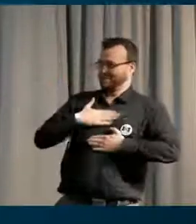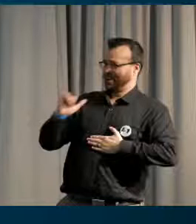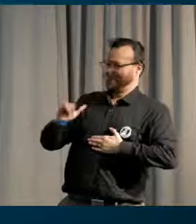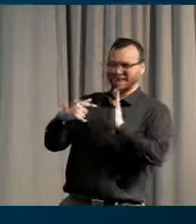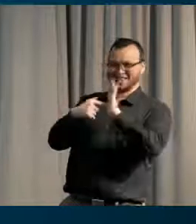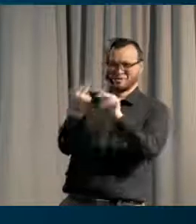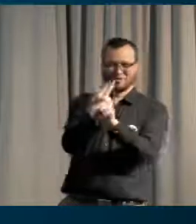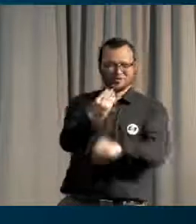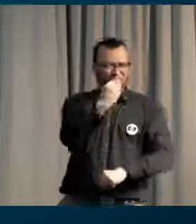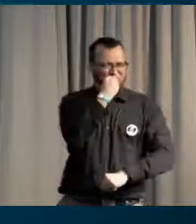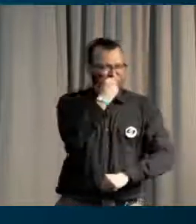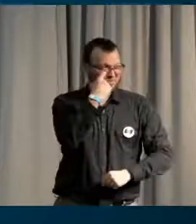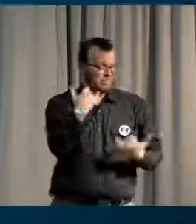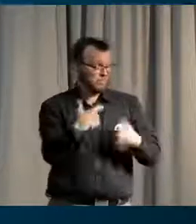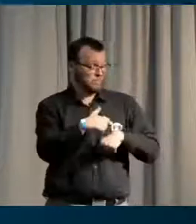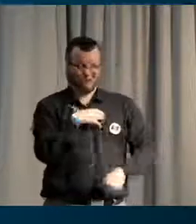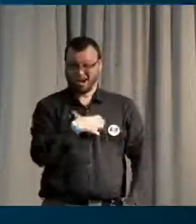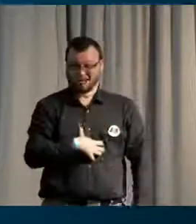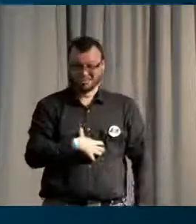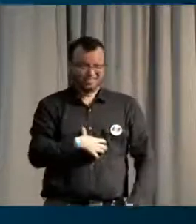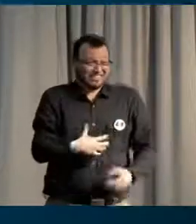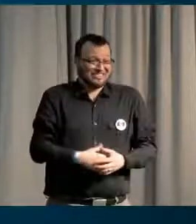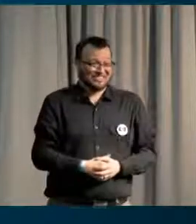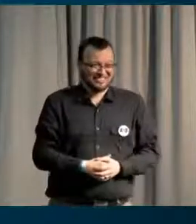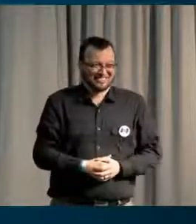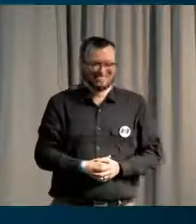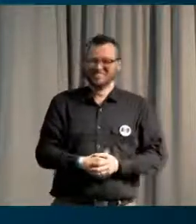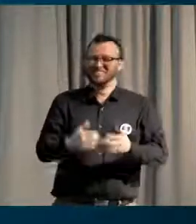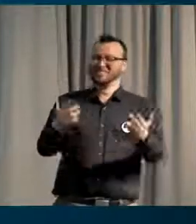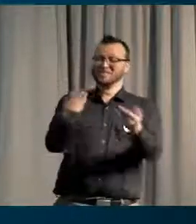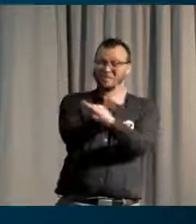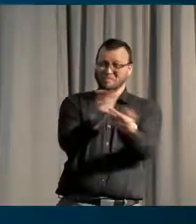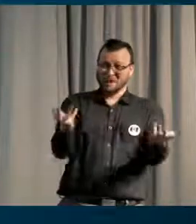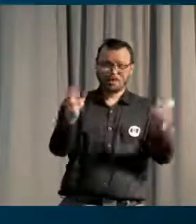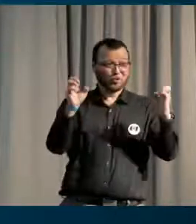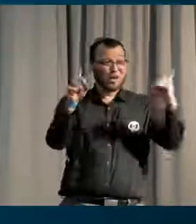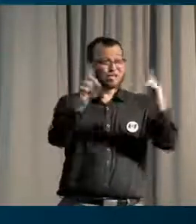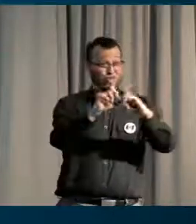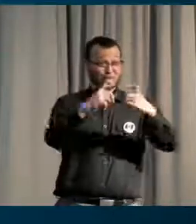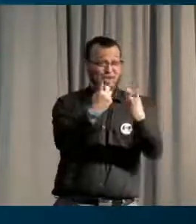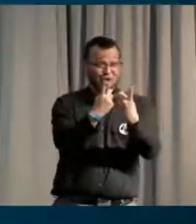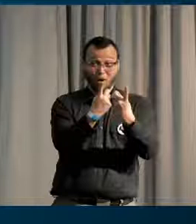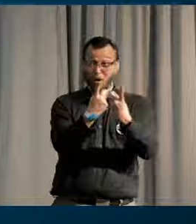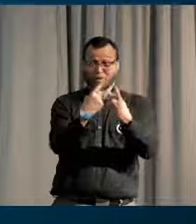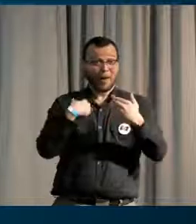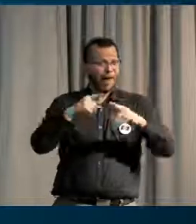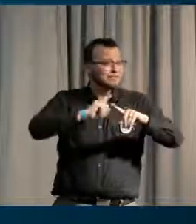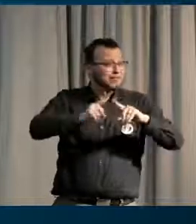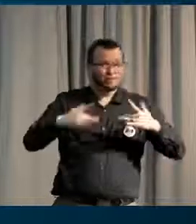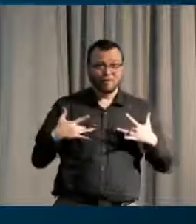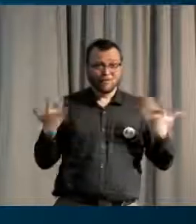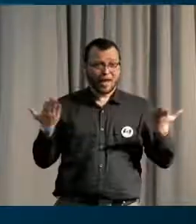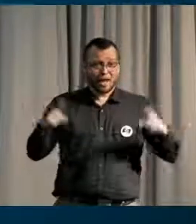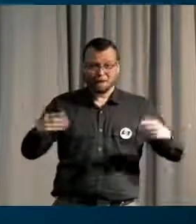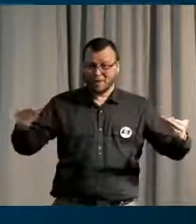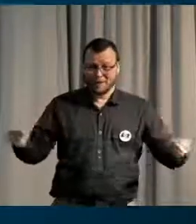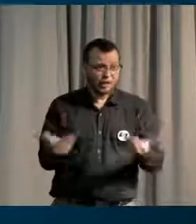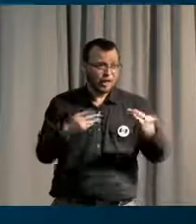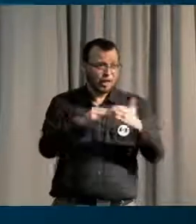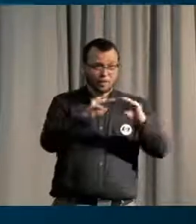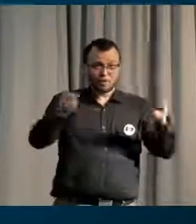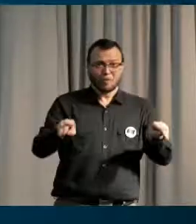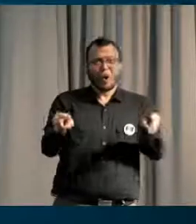food too, because aren't we kind of hungry, right? It's around lunchtime. All right, so everyone, just so you know, the education department has programs both at the museum